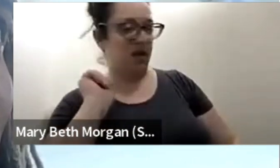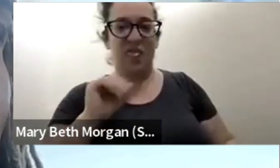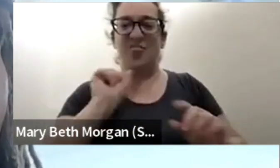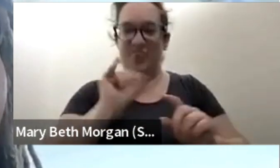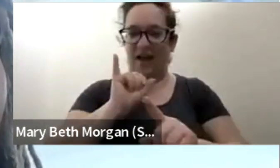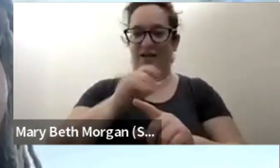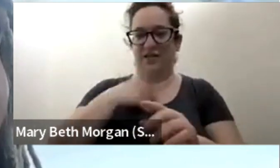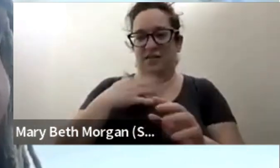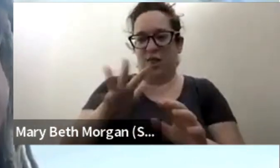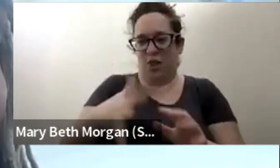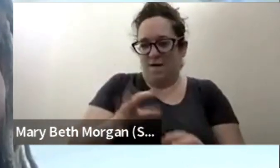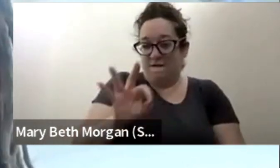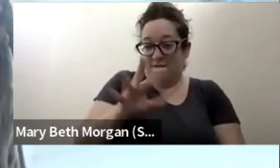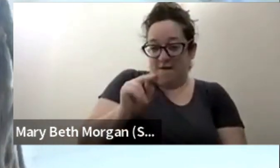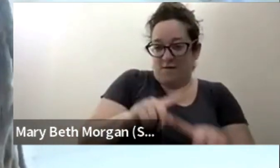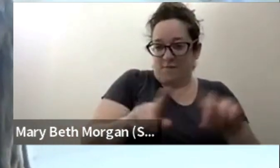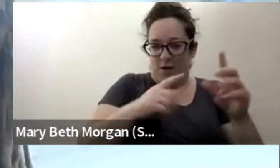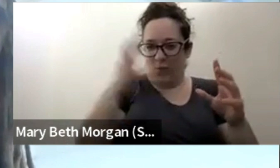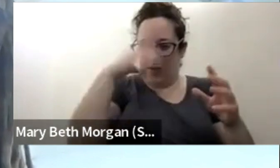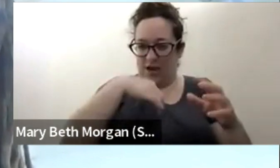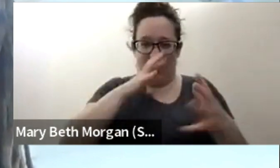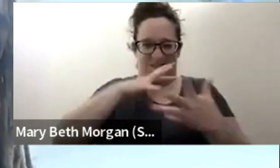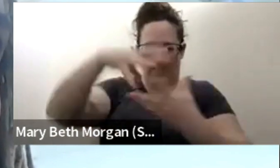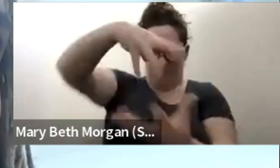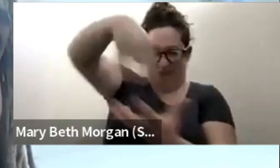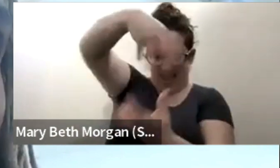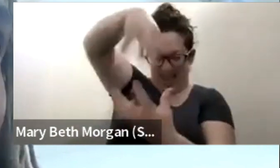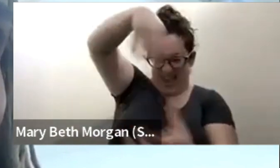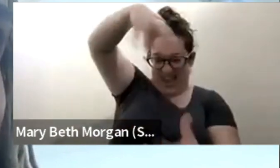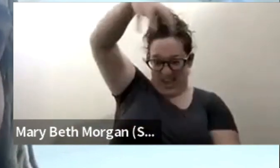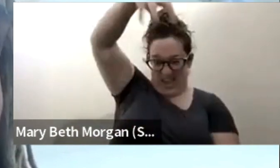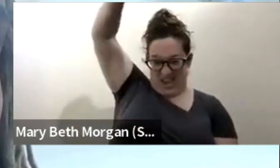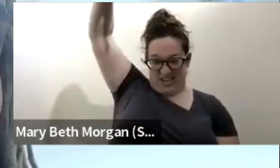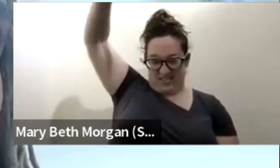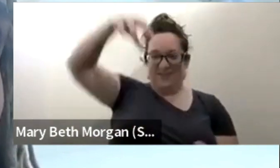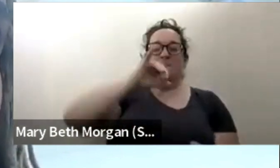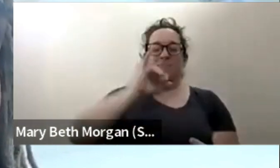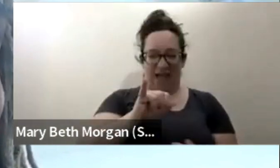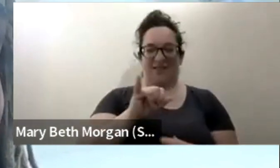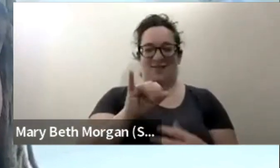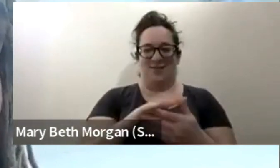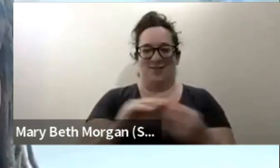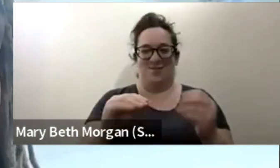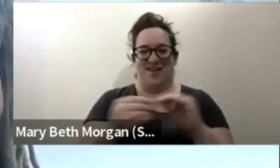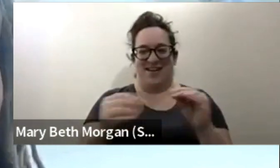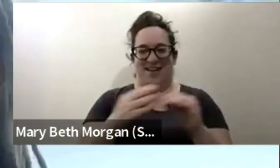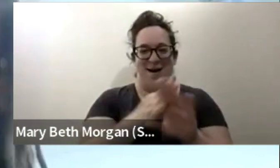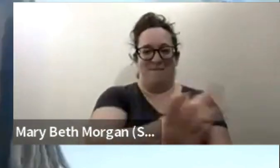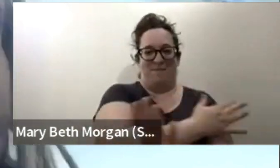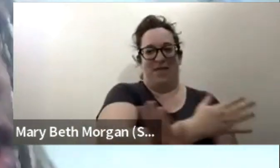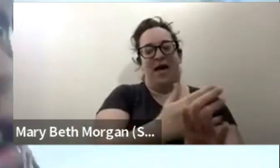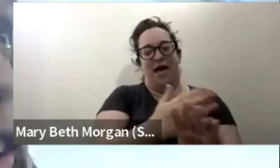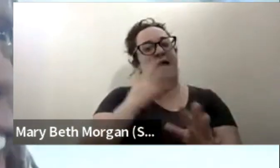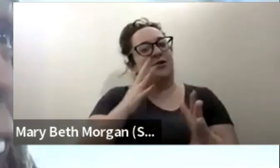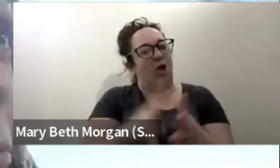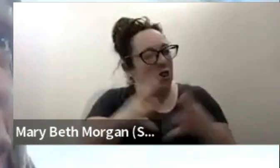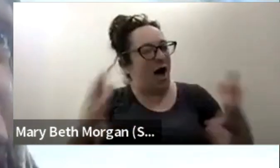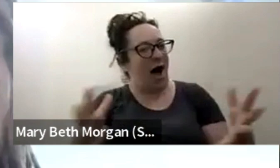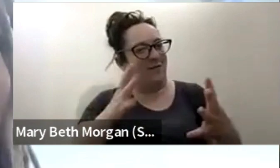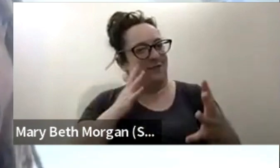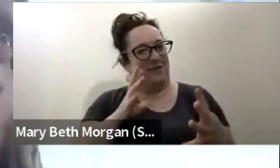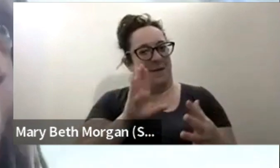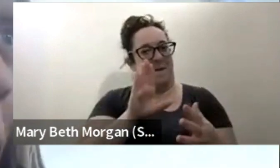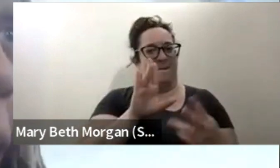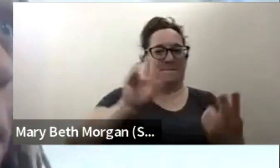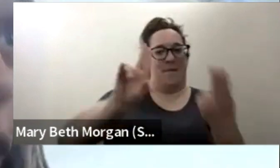with me. But that's kind of fun, but kind of weird, and everything's turning into a big old mess. And that's the story up to